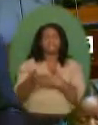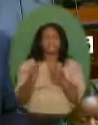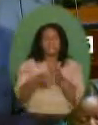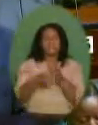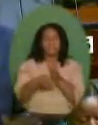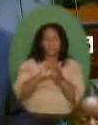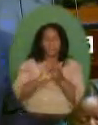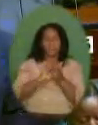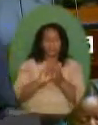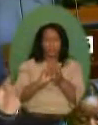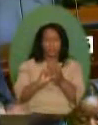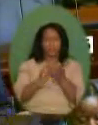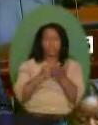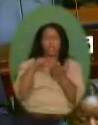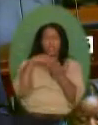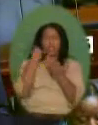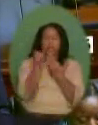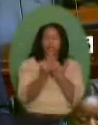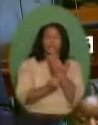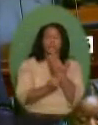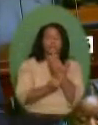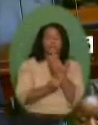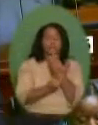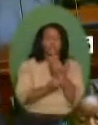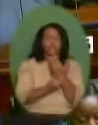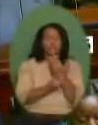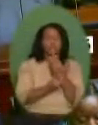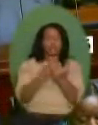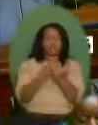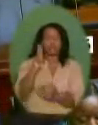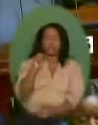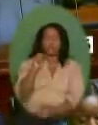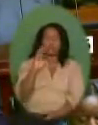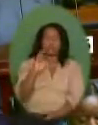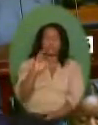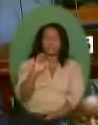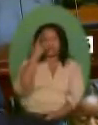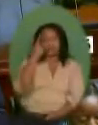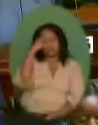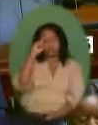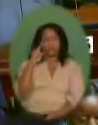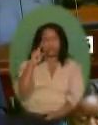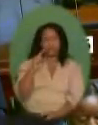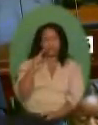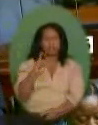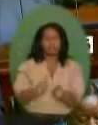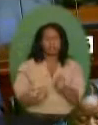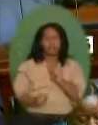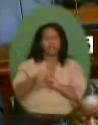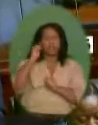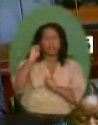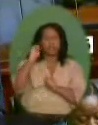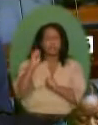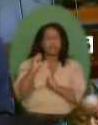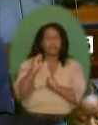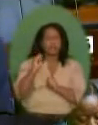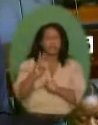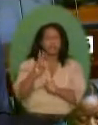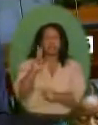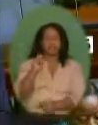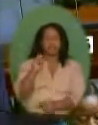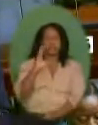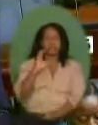executing a project initiated by its predecessor for the benefit of Trinidad and Tobago. The UNC coalition will